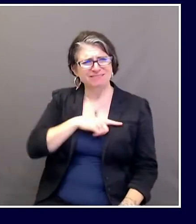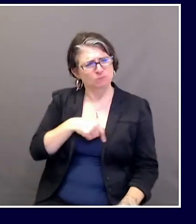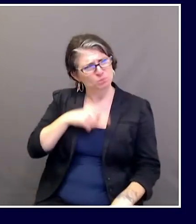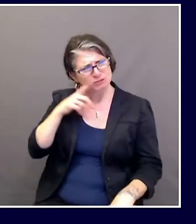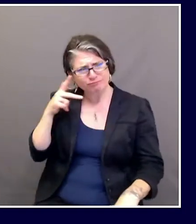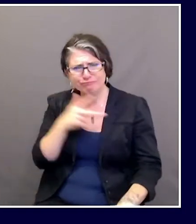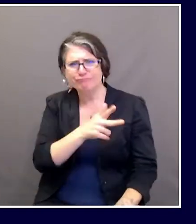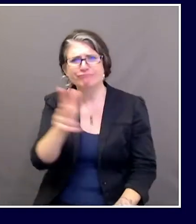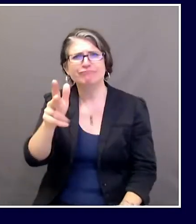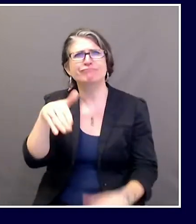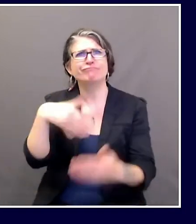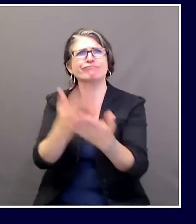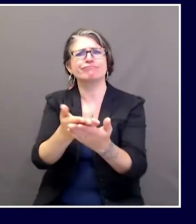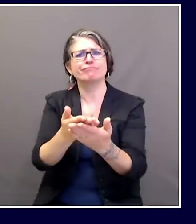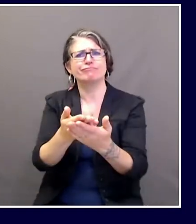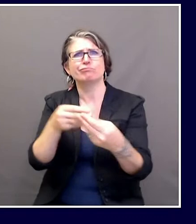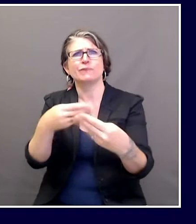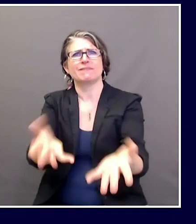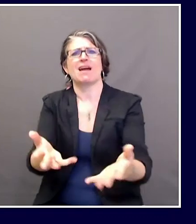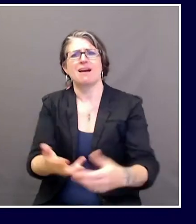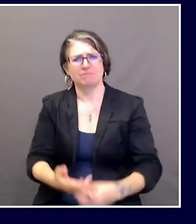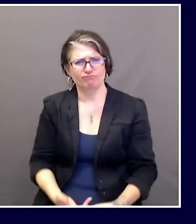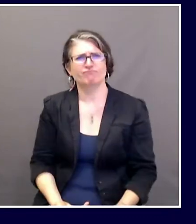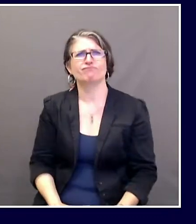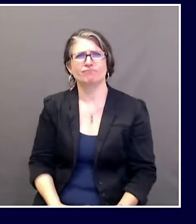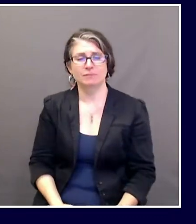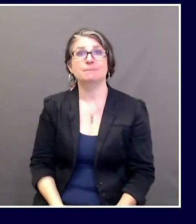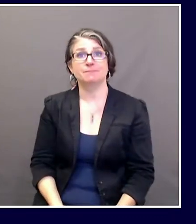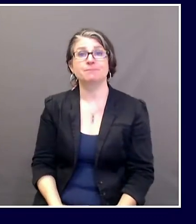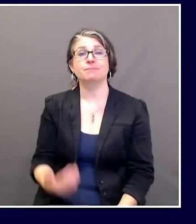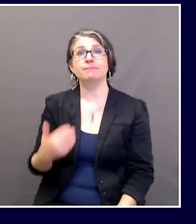As a reminder, that 1-800 is